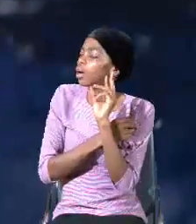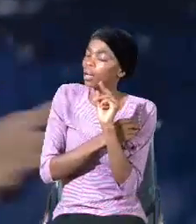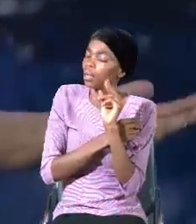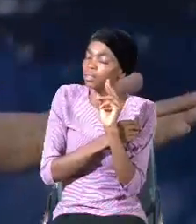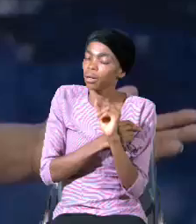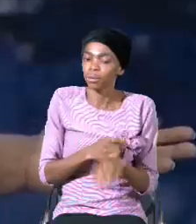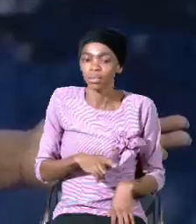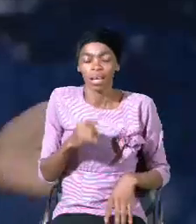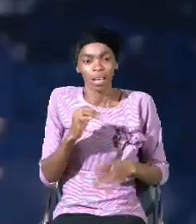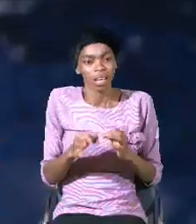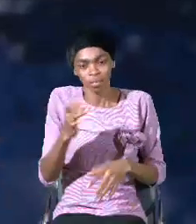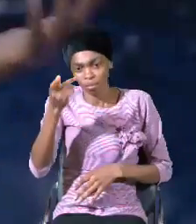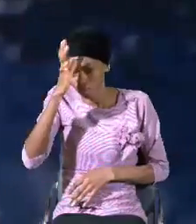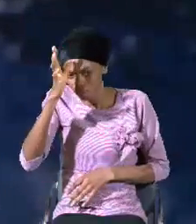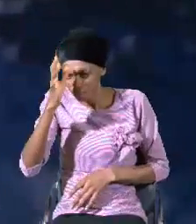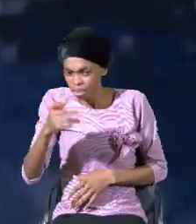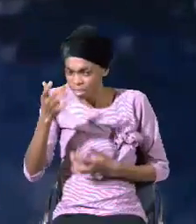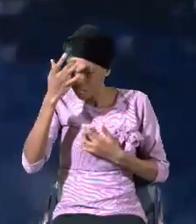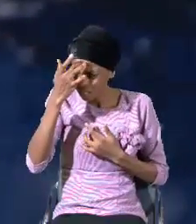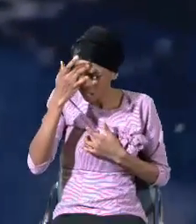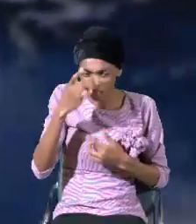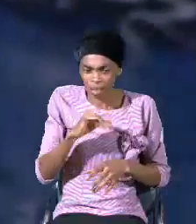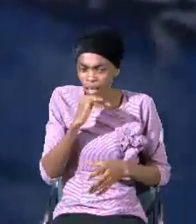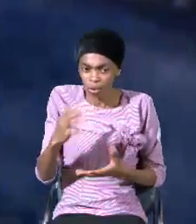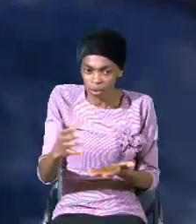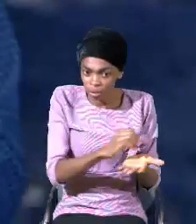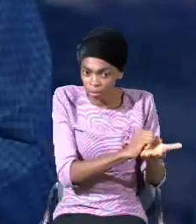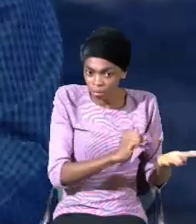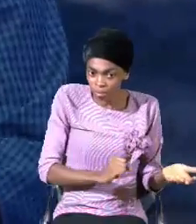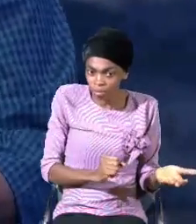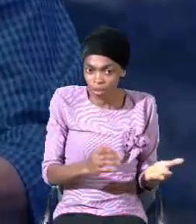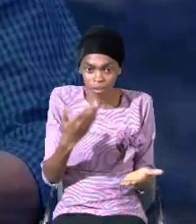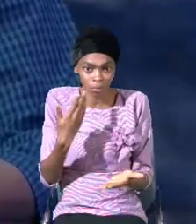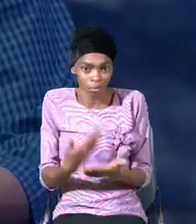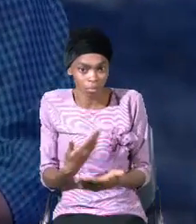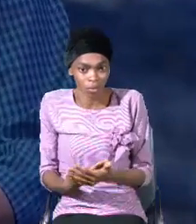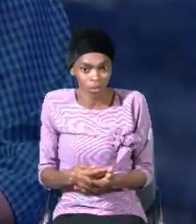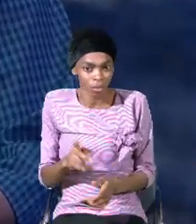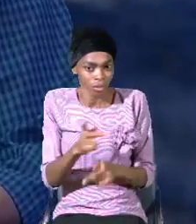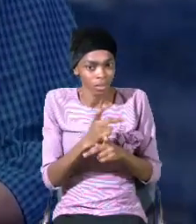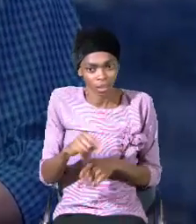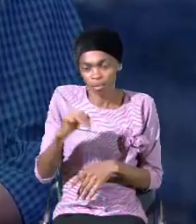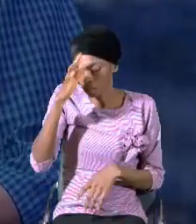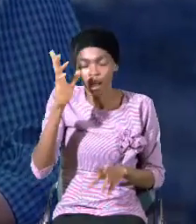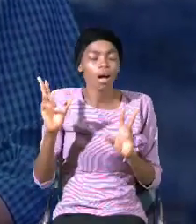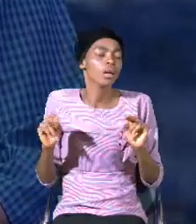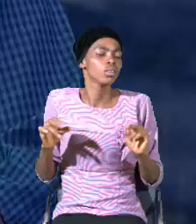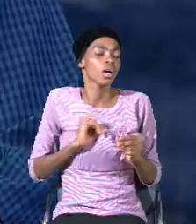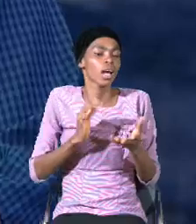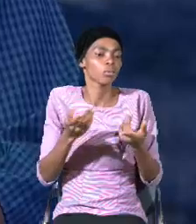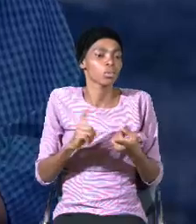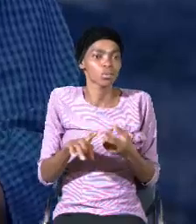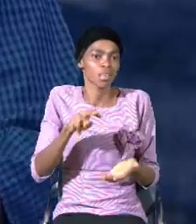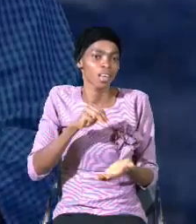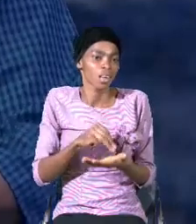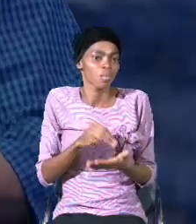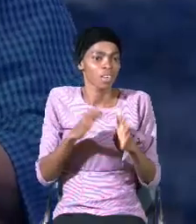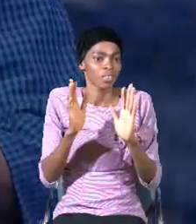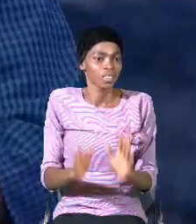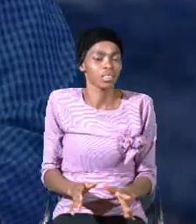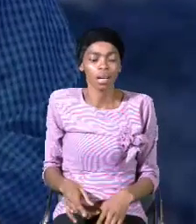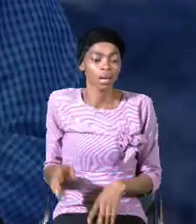He cannot take anything to take care of them. And I want to be a millionaire. People are dying around me, but I don't